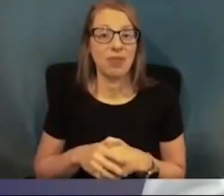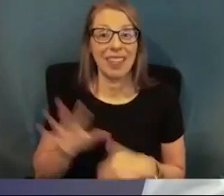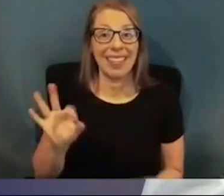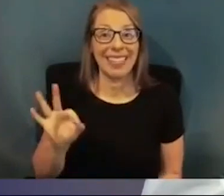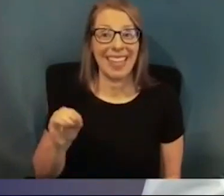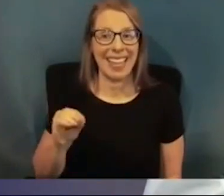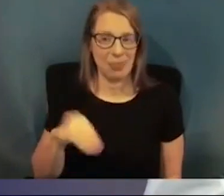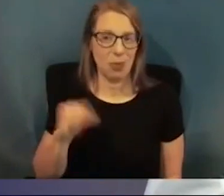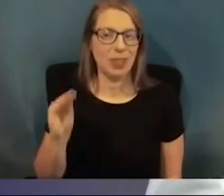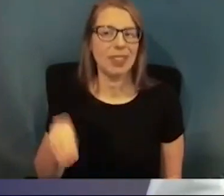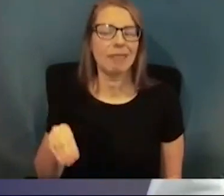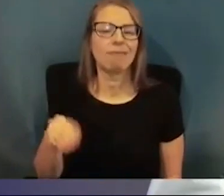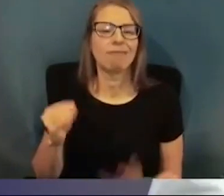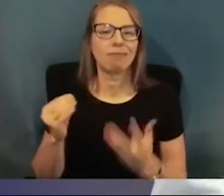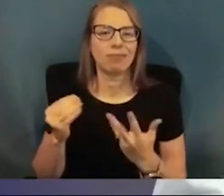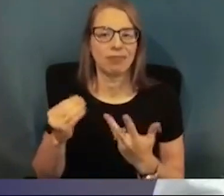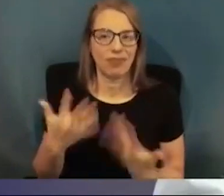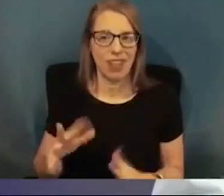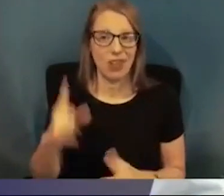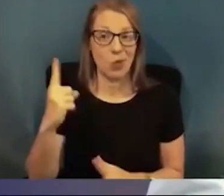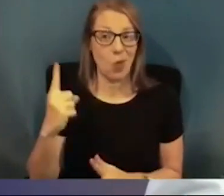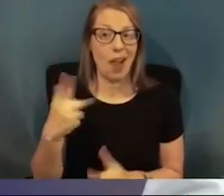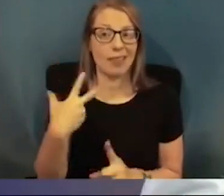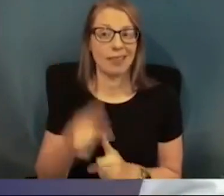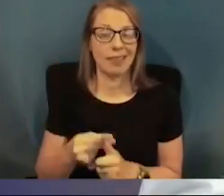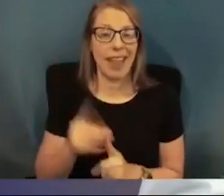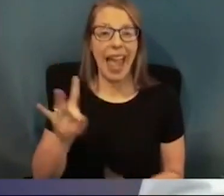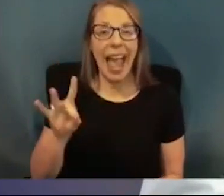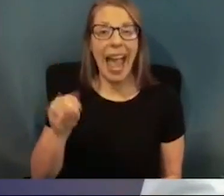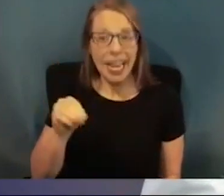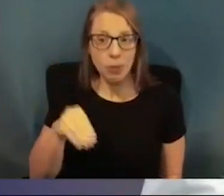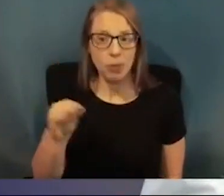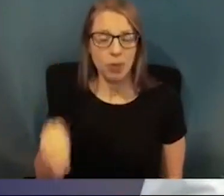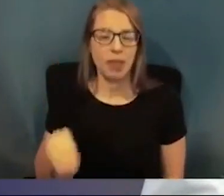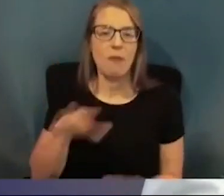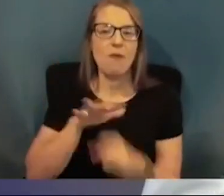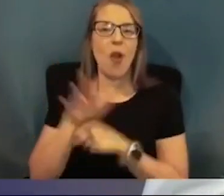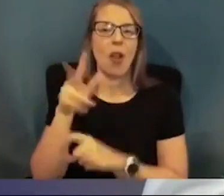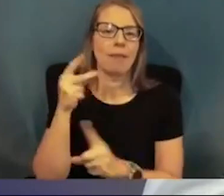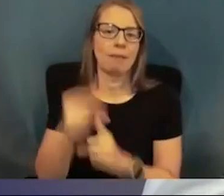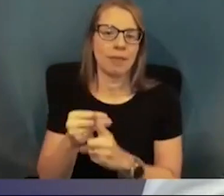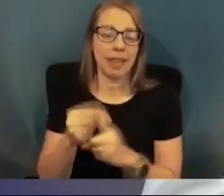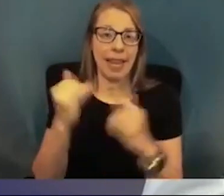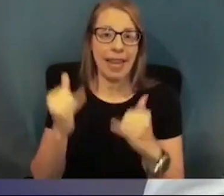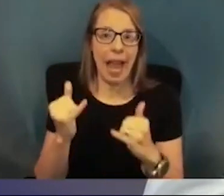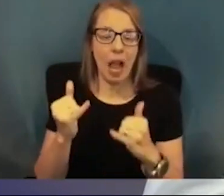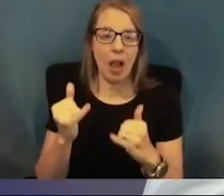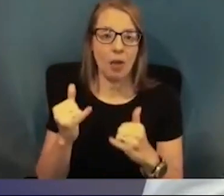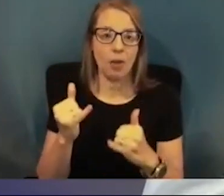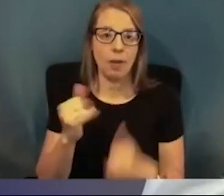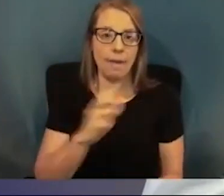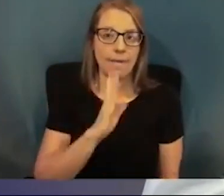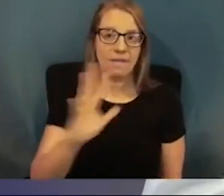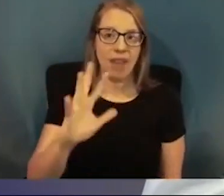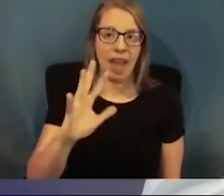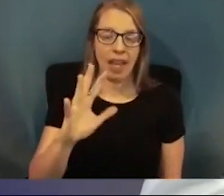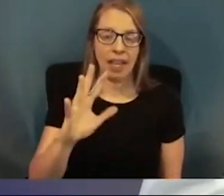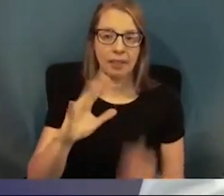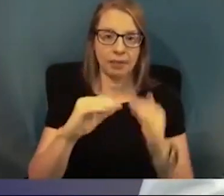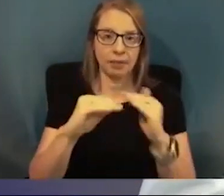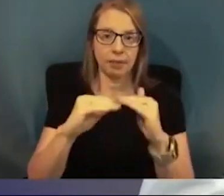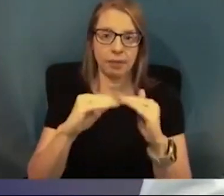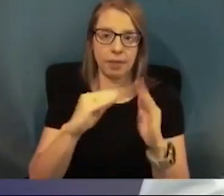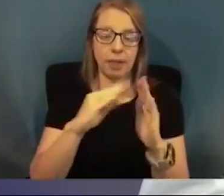90% have gotten at least one dose and 80% are fully vaccinated. But here, now you go to 5-year-old children to 11.